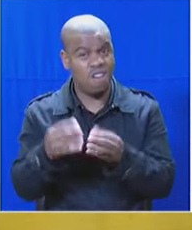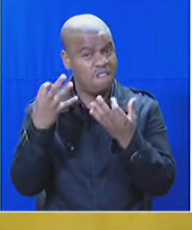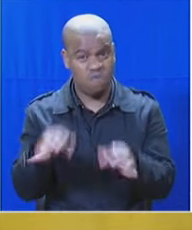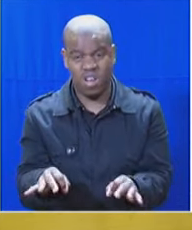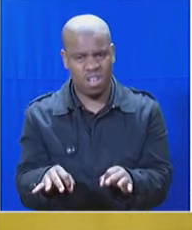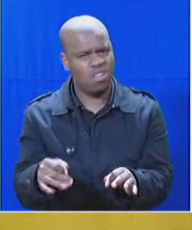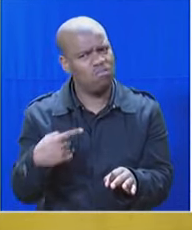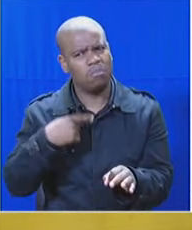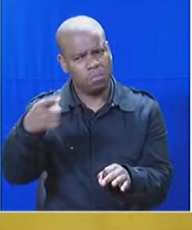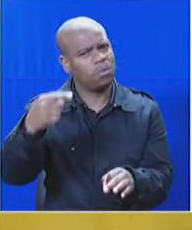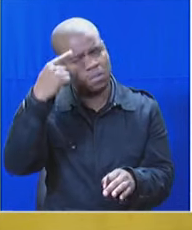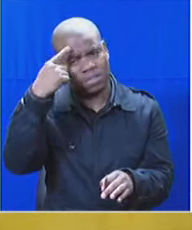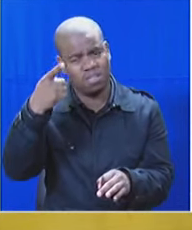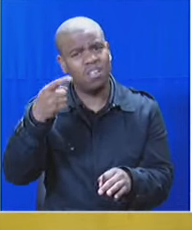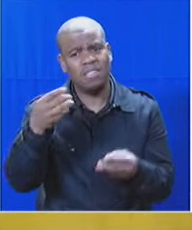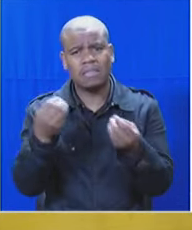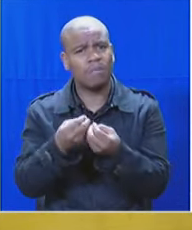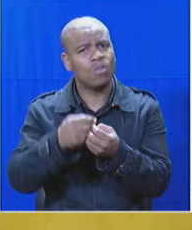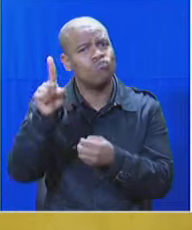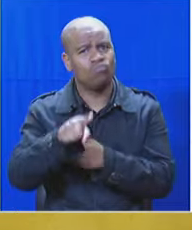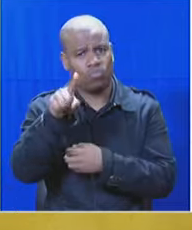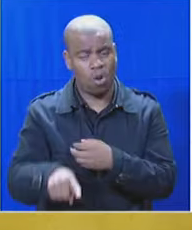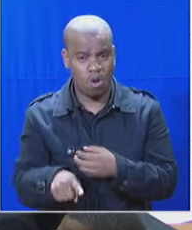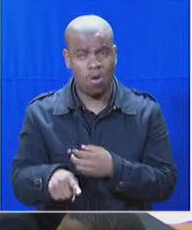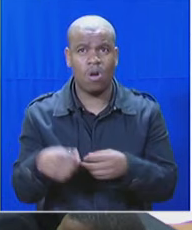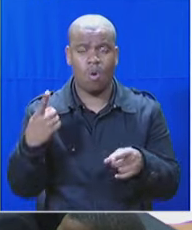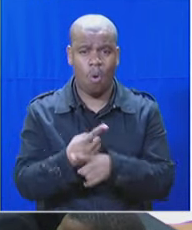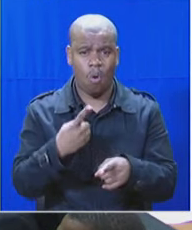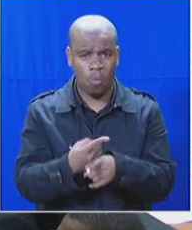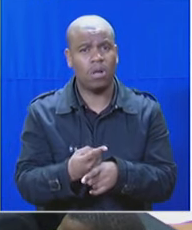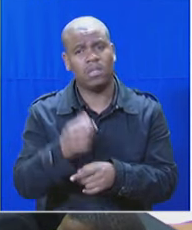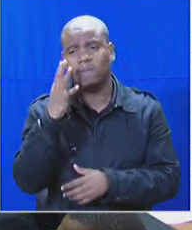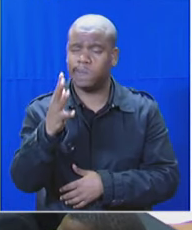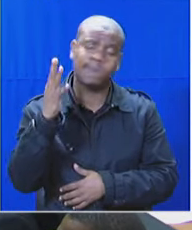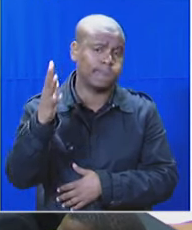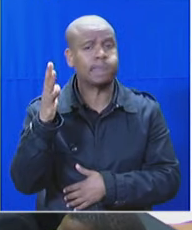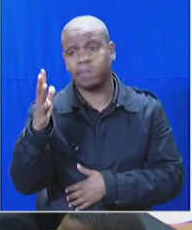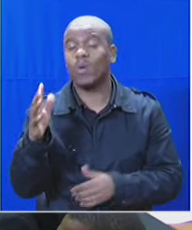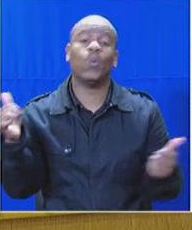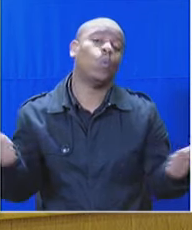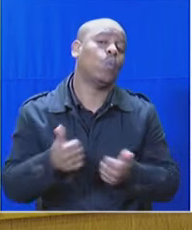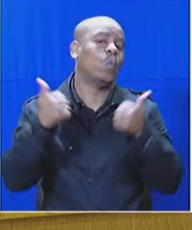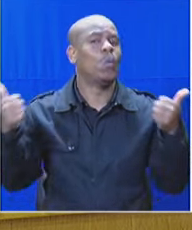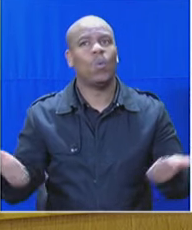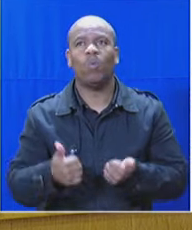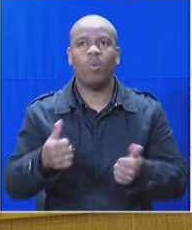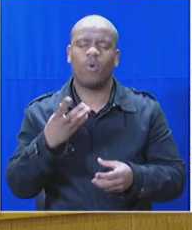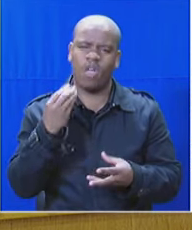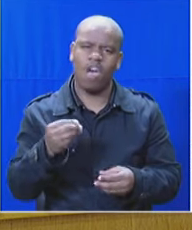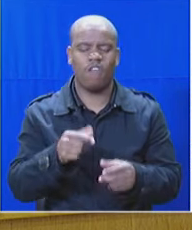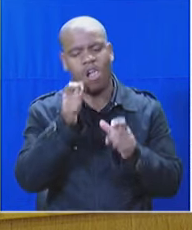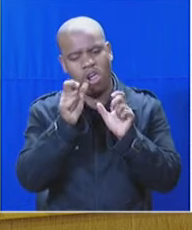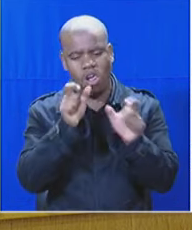encinci. Nithetha kakuhle ndiyayithanda ingxoxo yenu inhle. Ingxaki yenu indlela eniyithetha